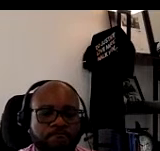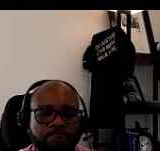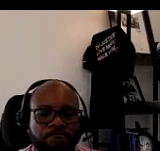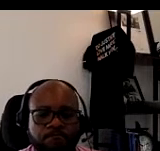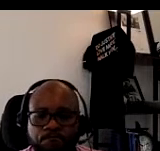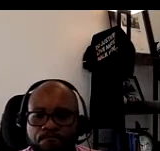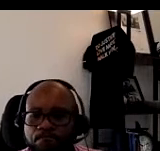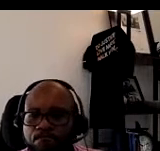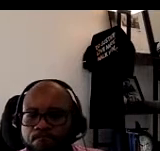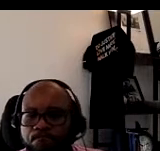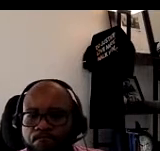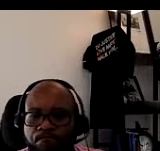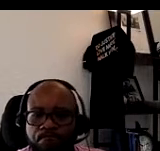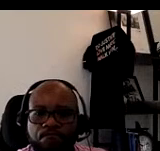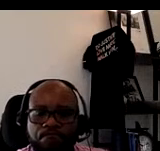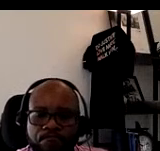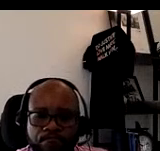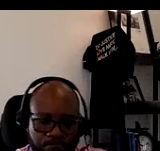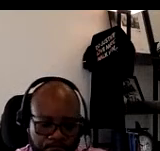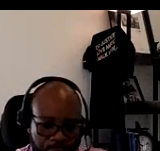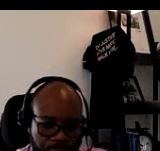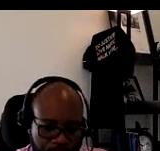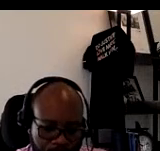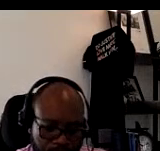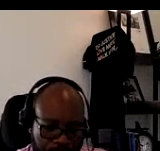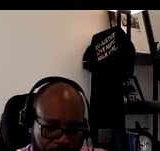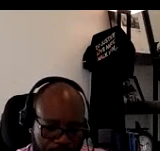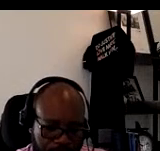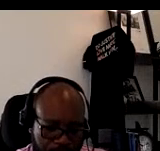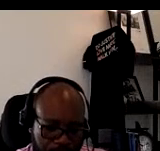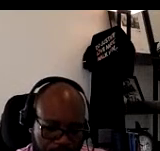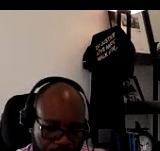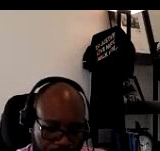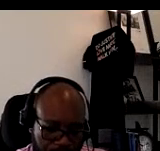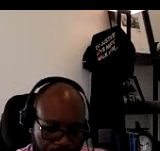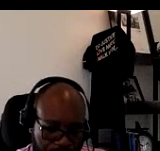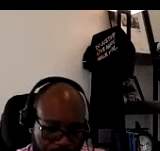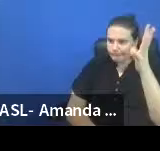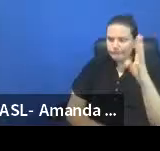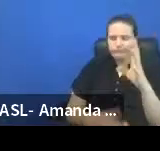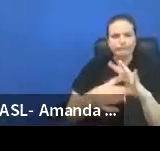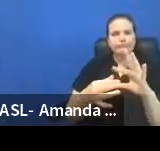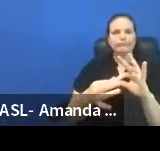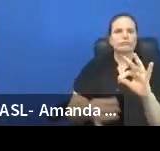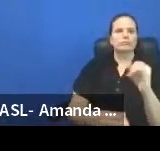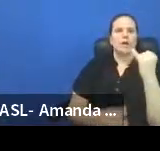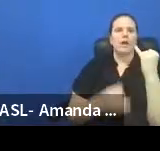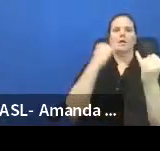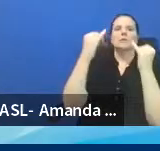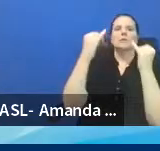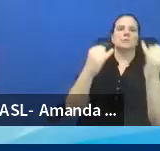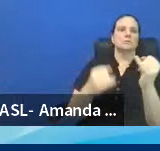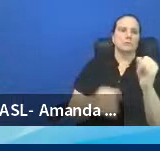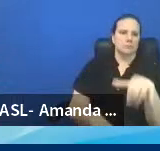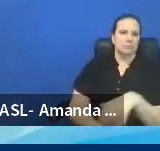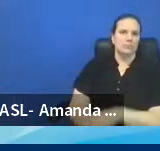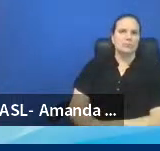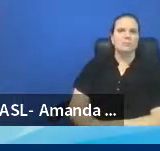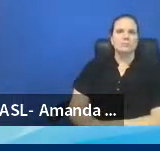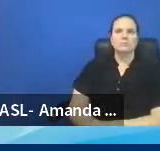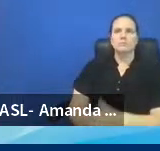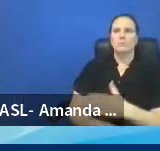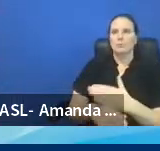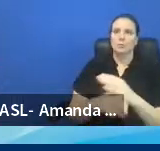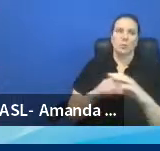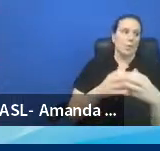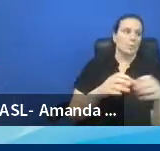committees to kind of brainstorm and throw out ideas between the two